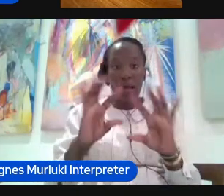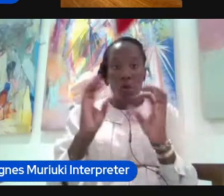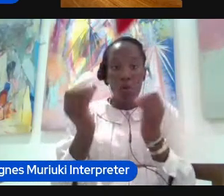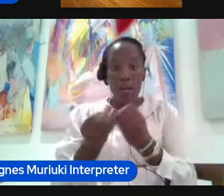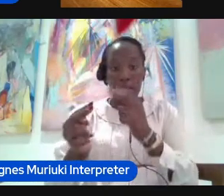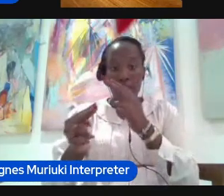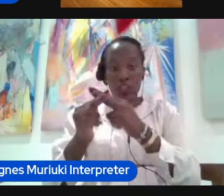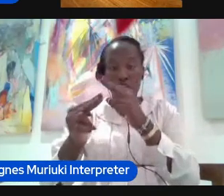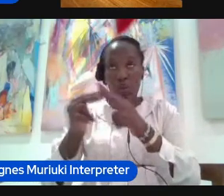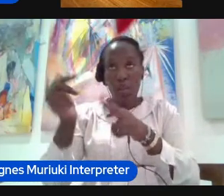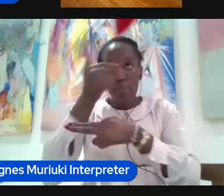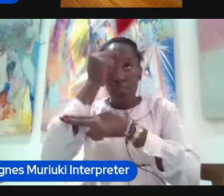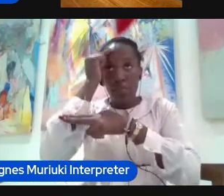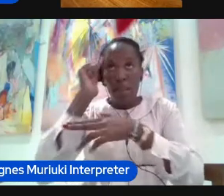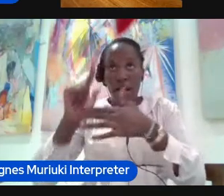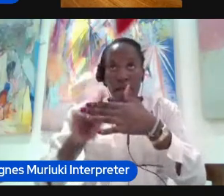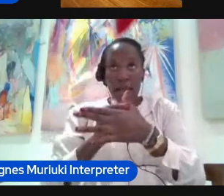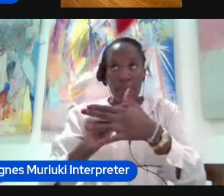and Black Albinism basically